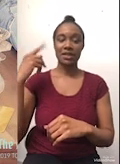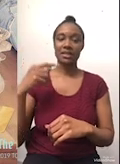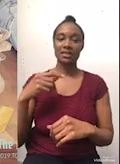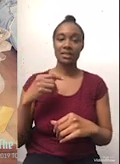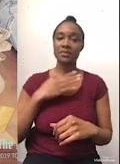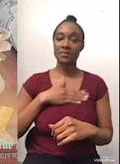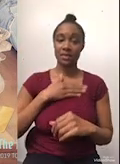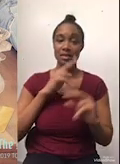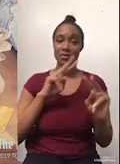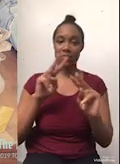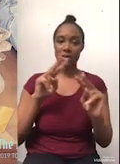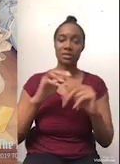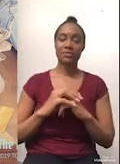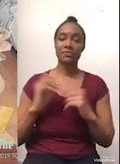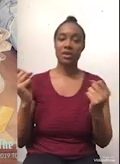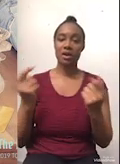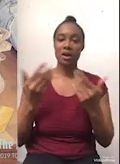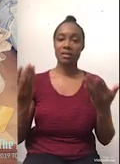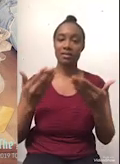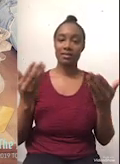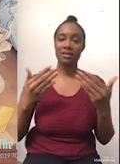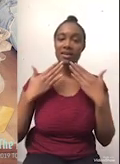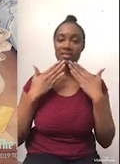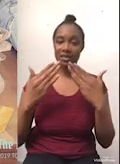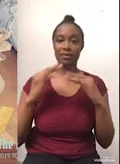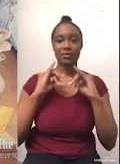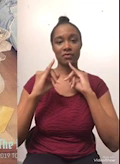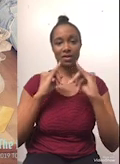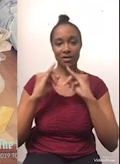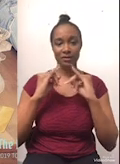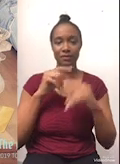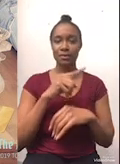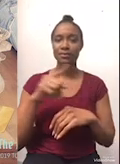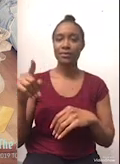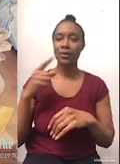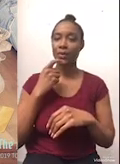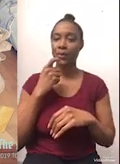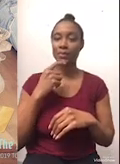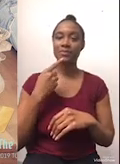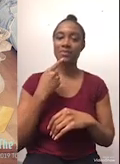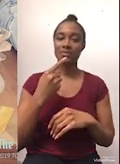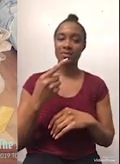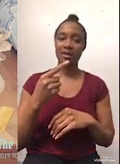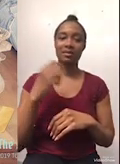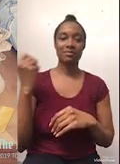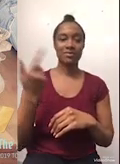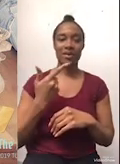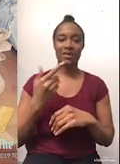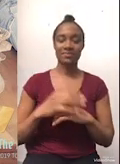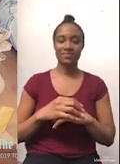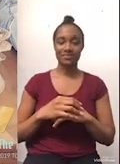We wish them all the luck and all their major adventures. could you please introduce yourselves to our readers? Jinu,